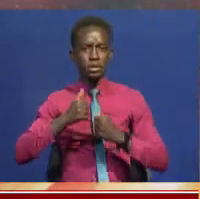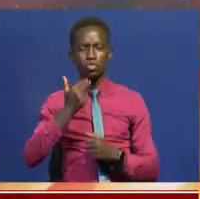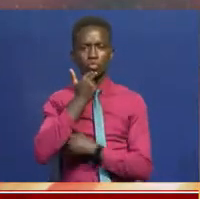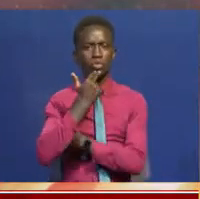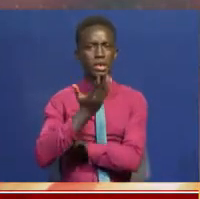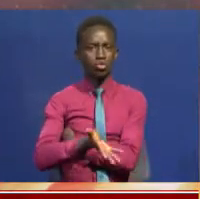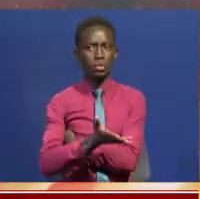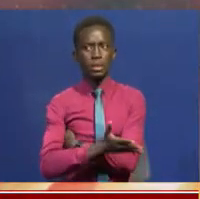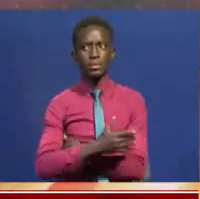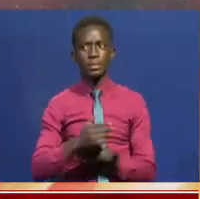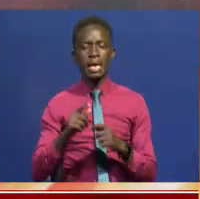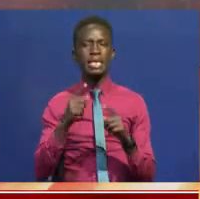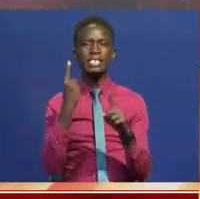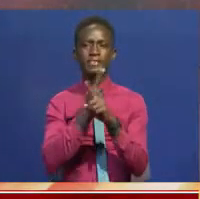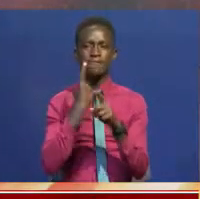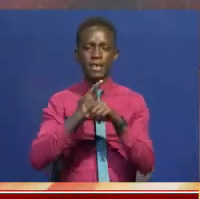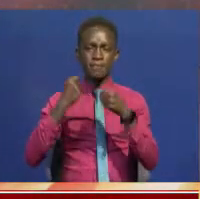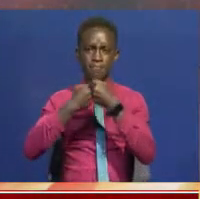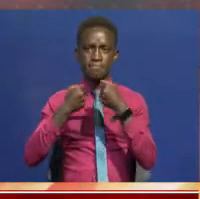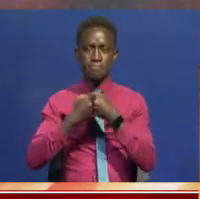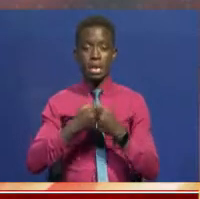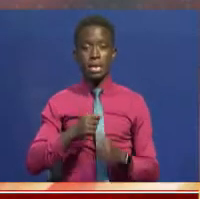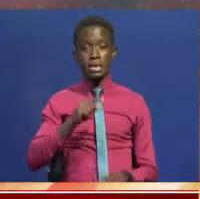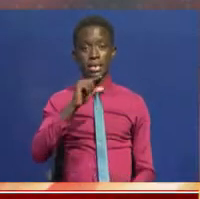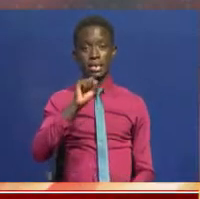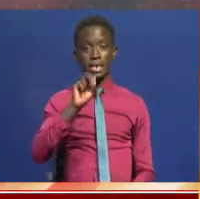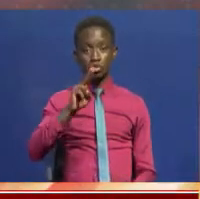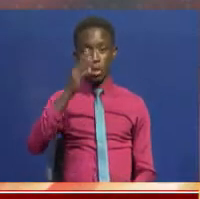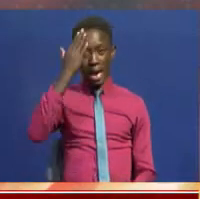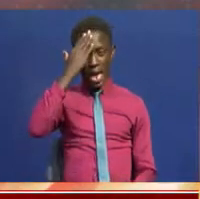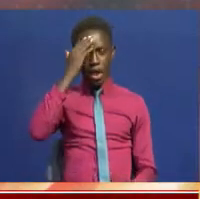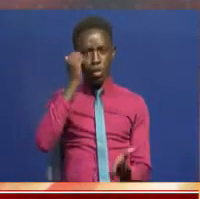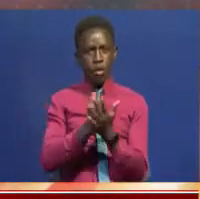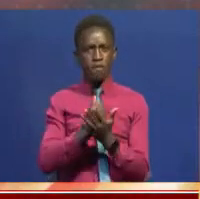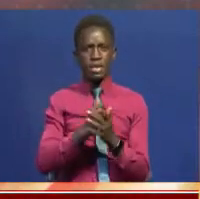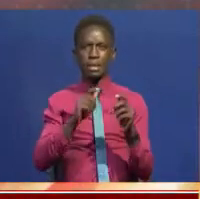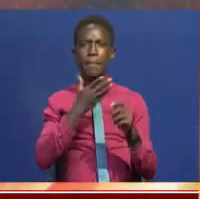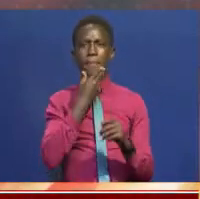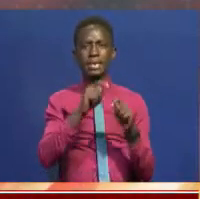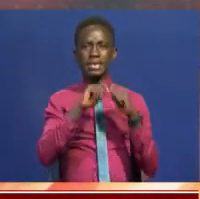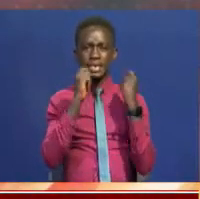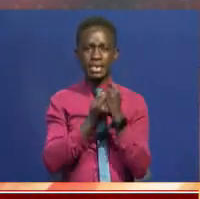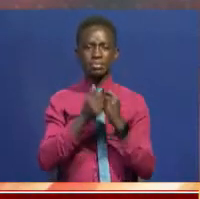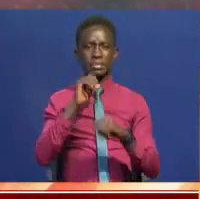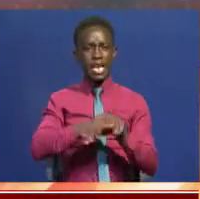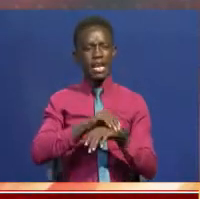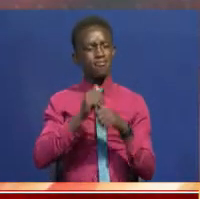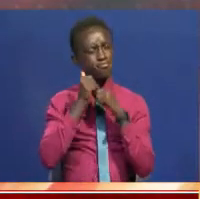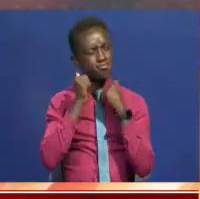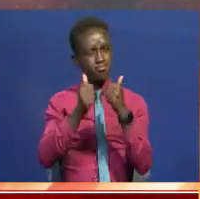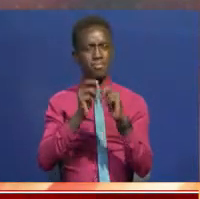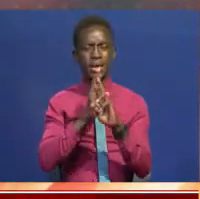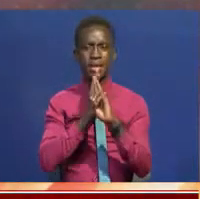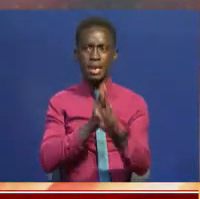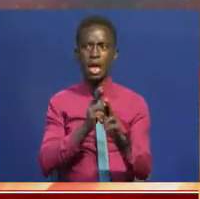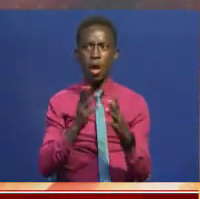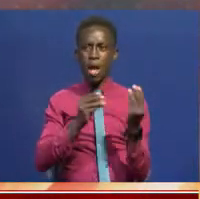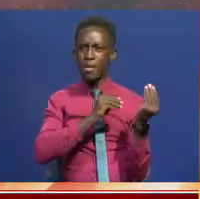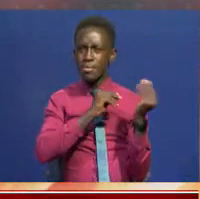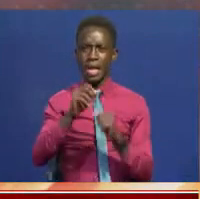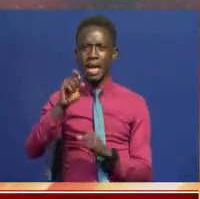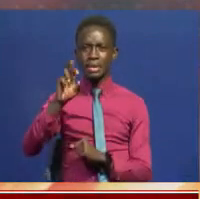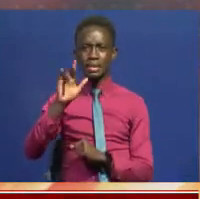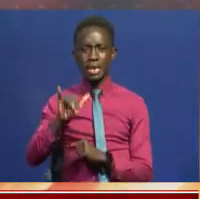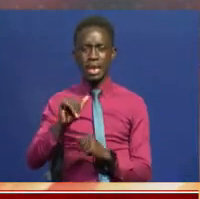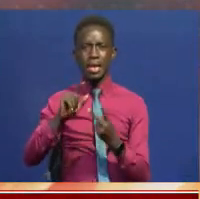several matches on the card. Now, GSU Headquarters Company men's team registered exemplary results when they drubbed X-Ray Company and